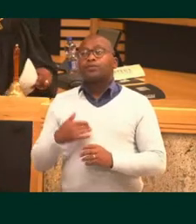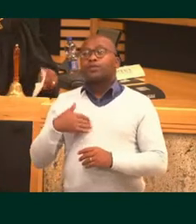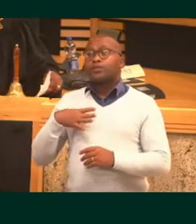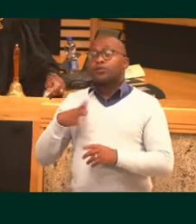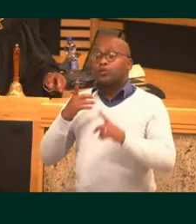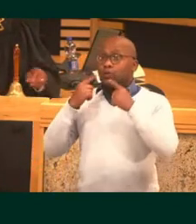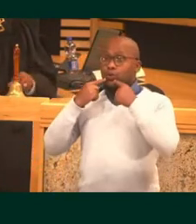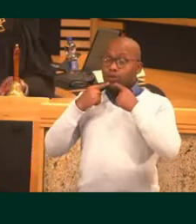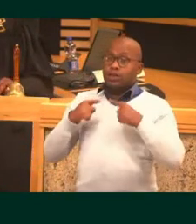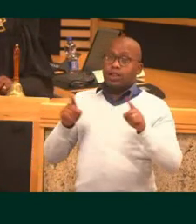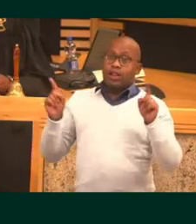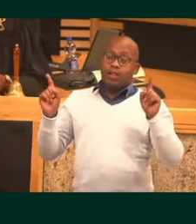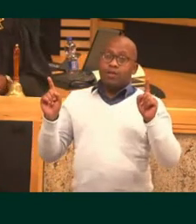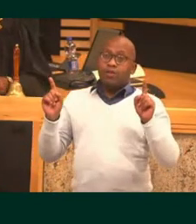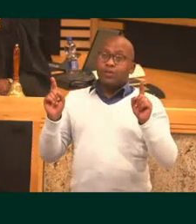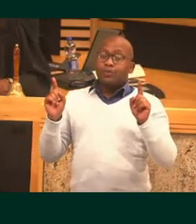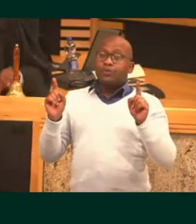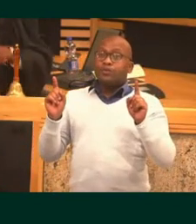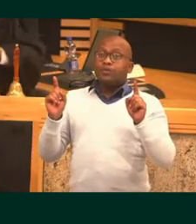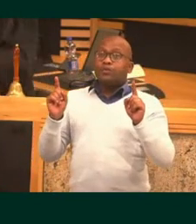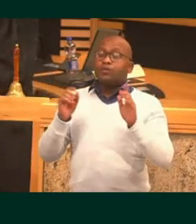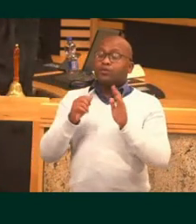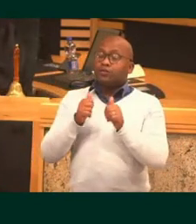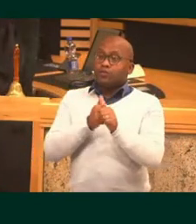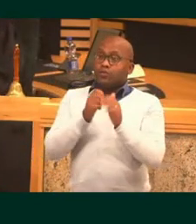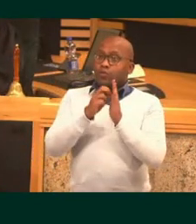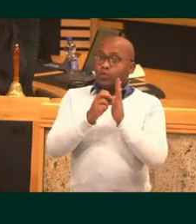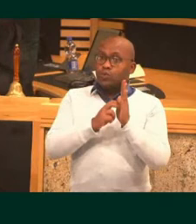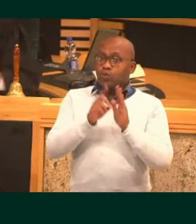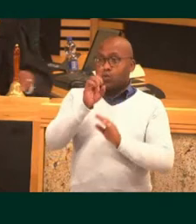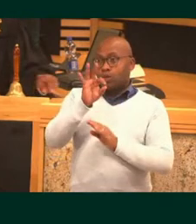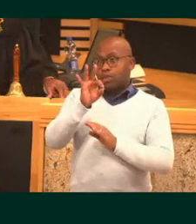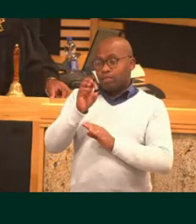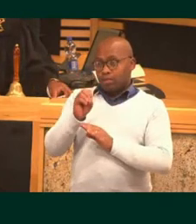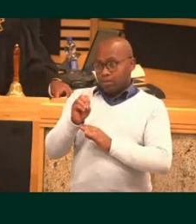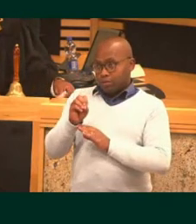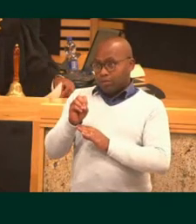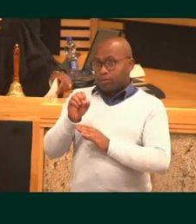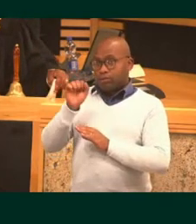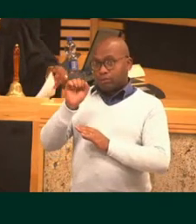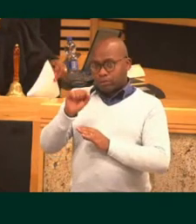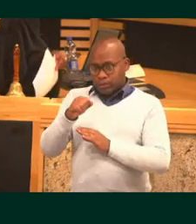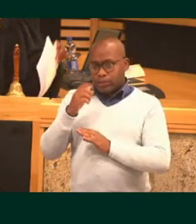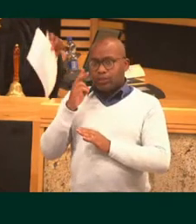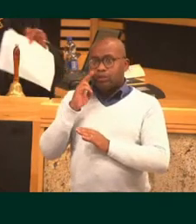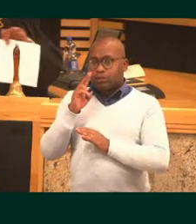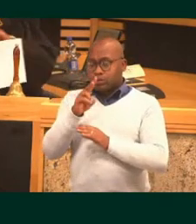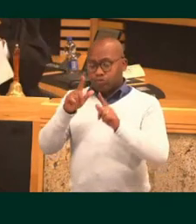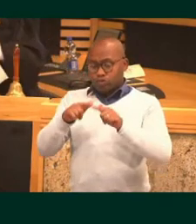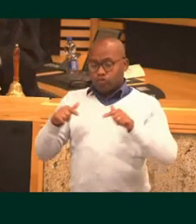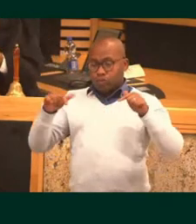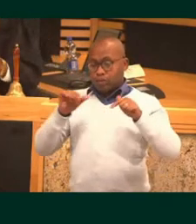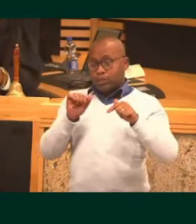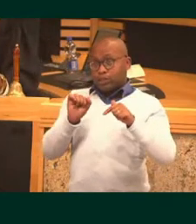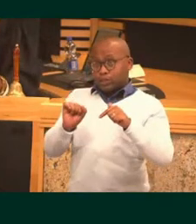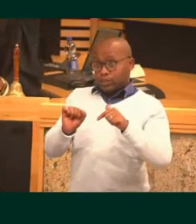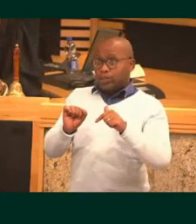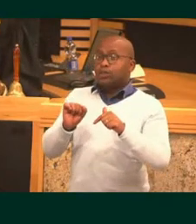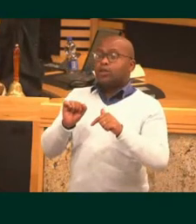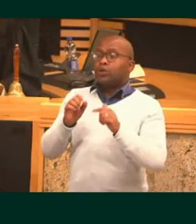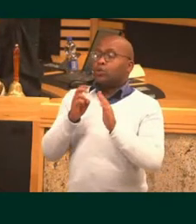130 that despite the pro provisions of the standing rules of procedure of the Eastern Cape provincial